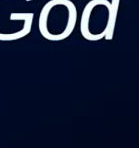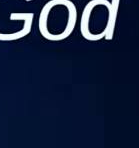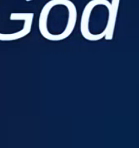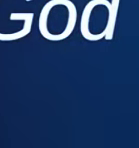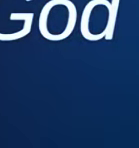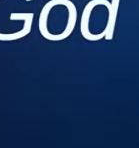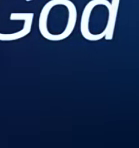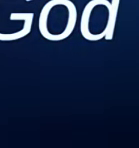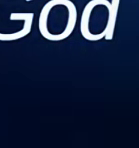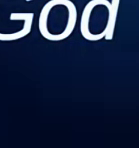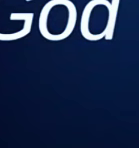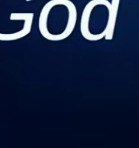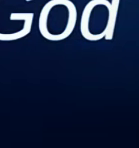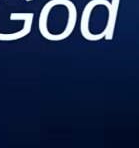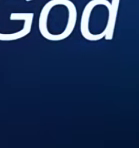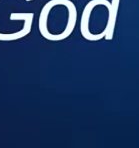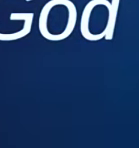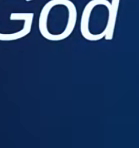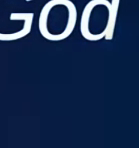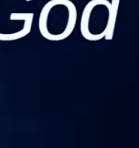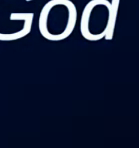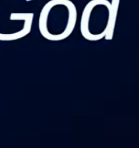that God, the Creator, is